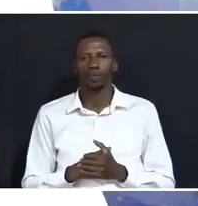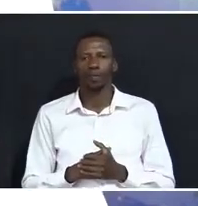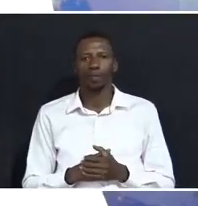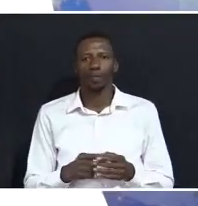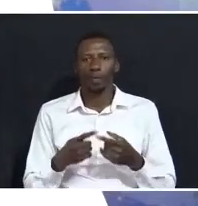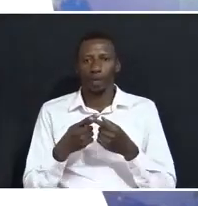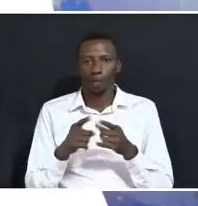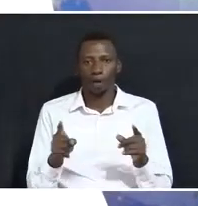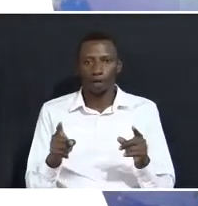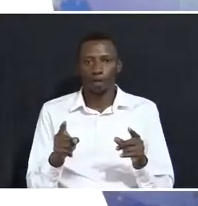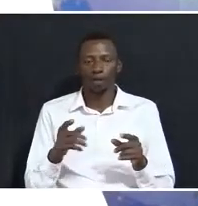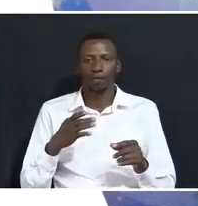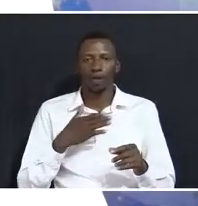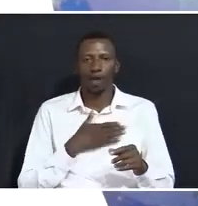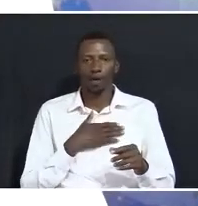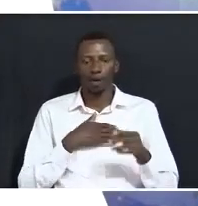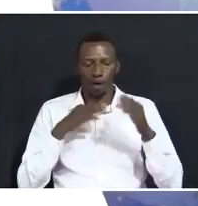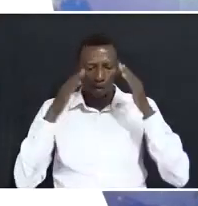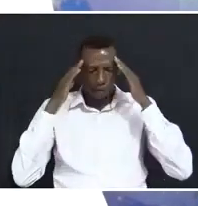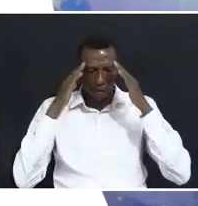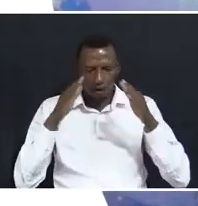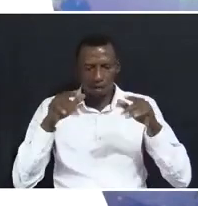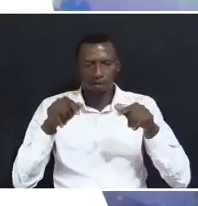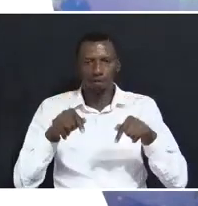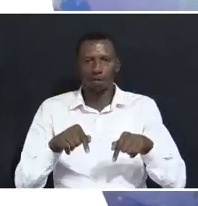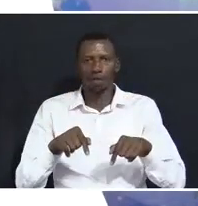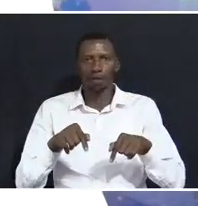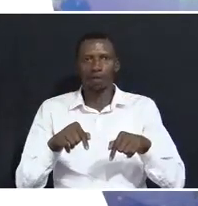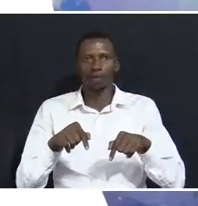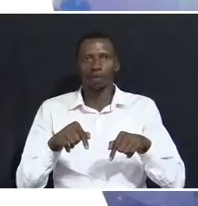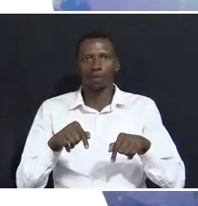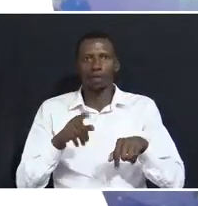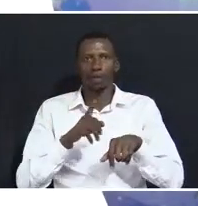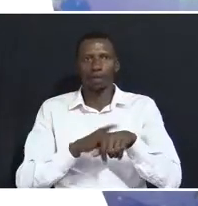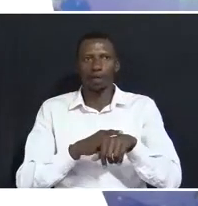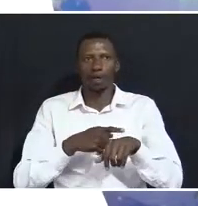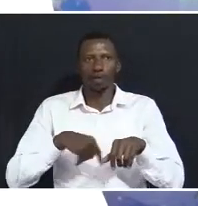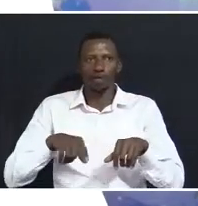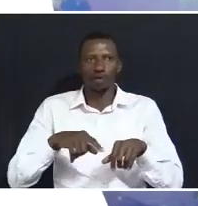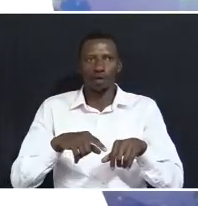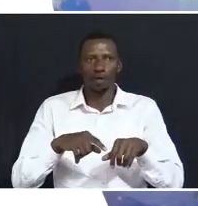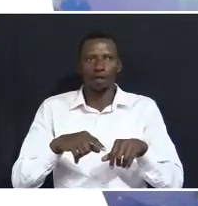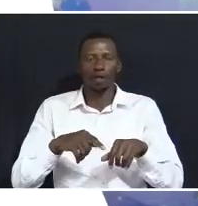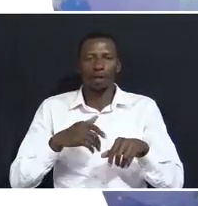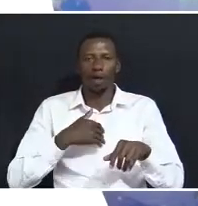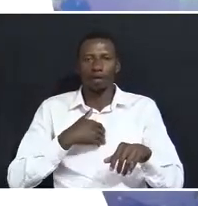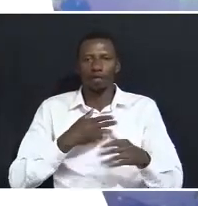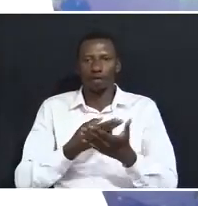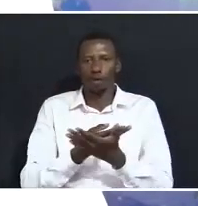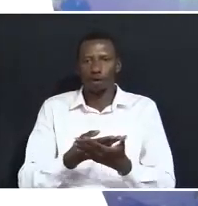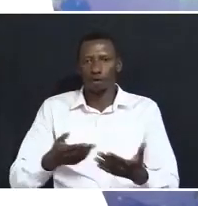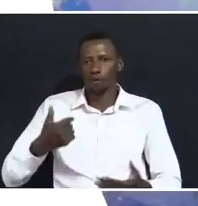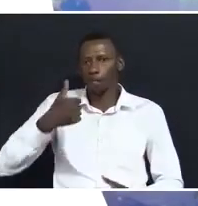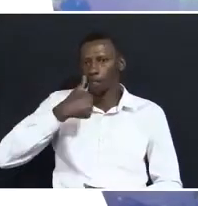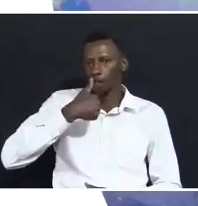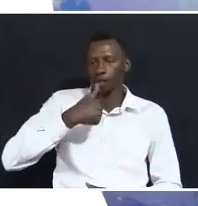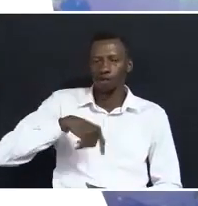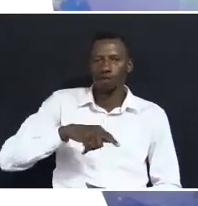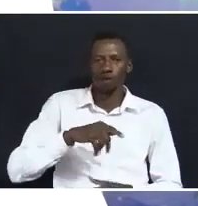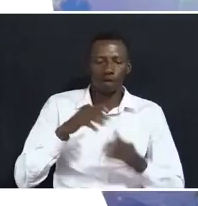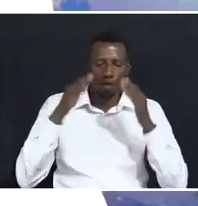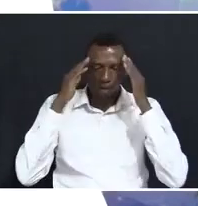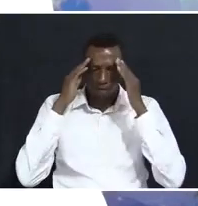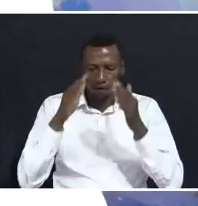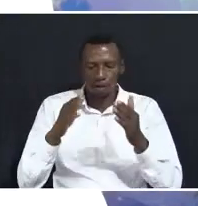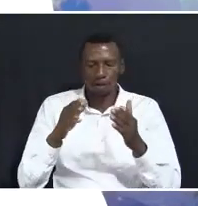But for our consideration today, as we come to our Holy Communion, we will consider